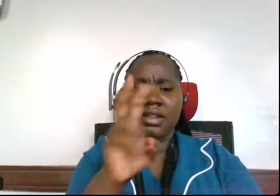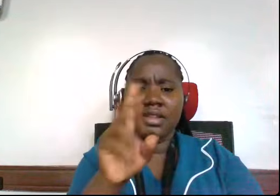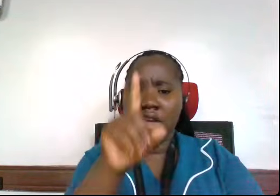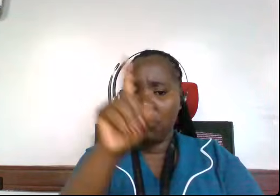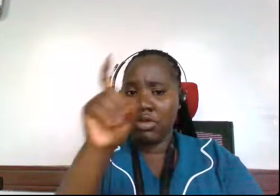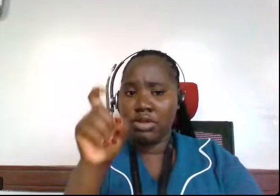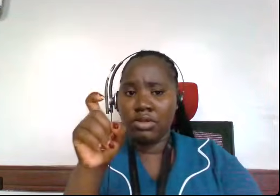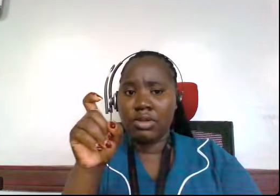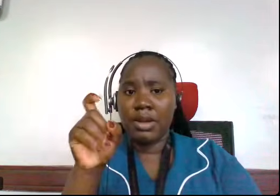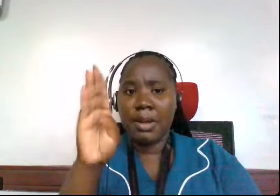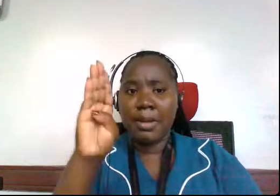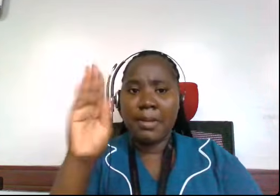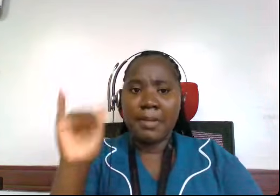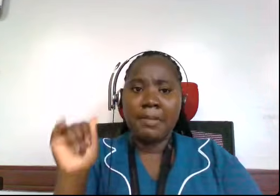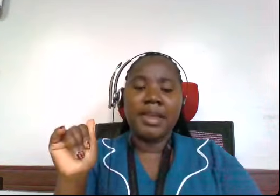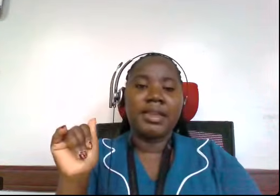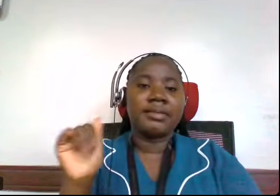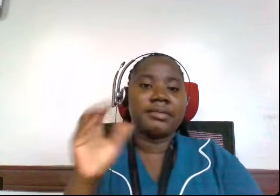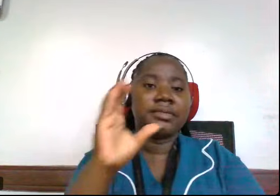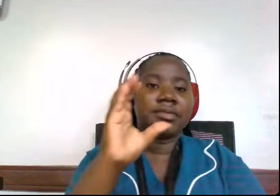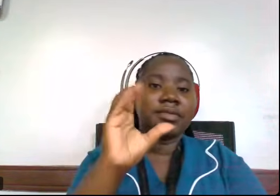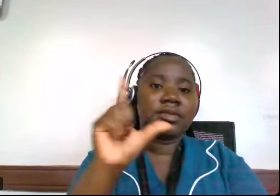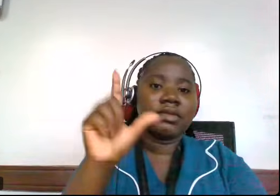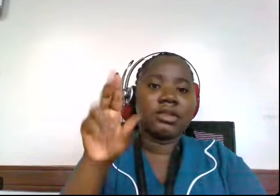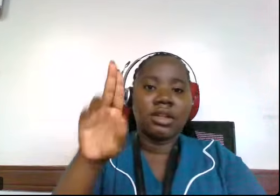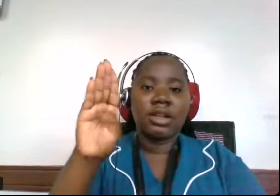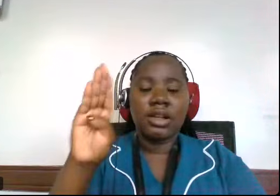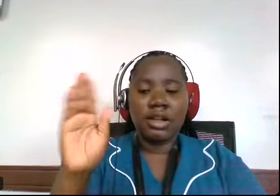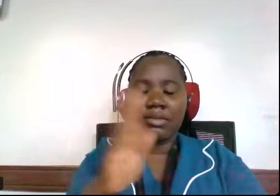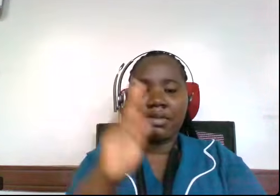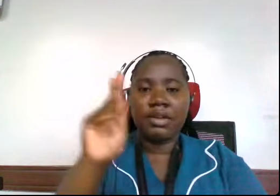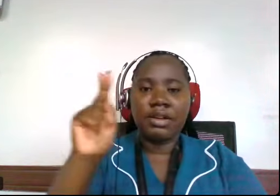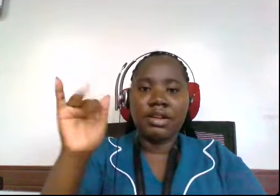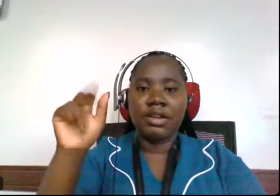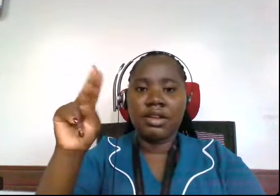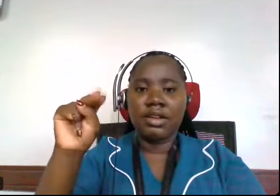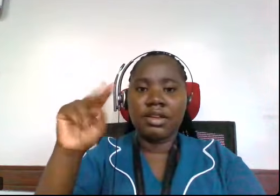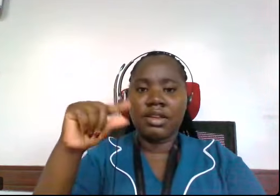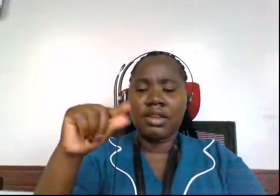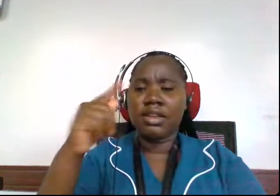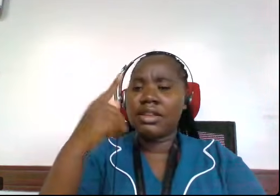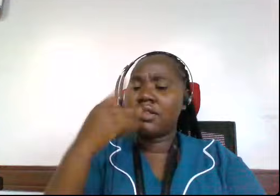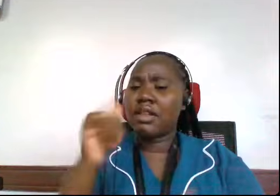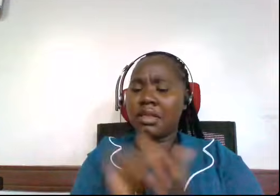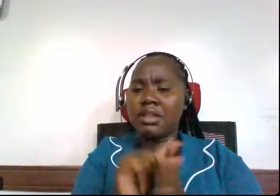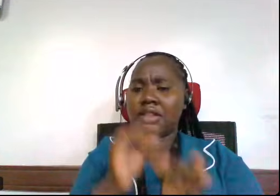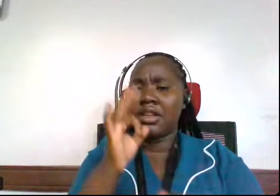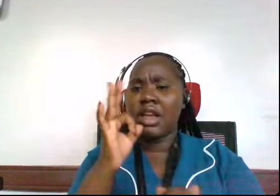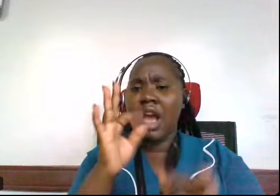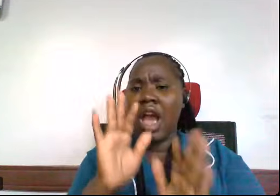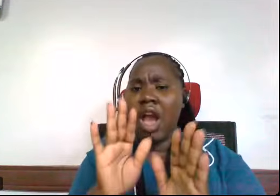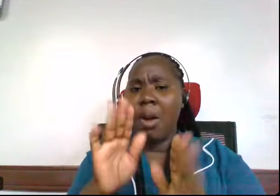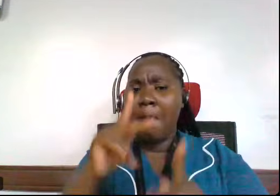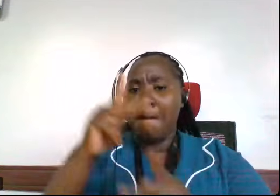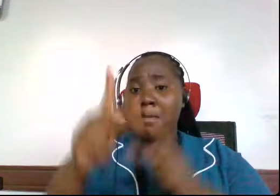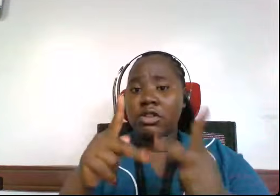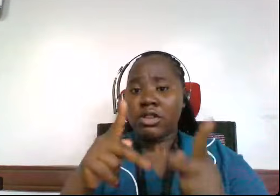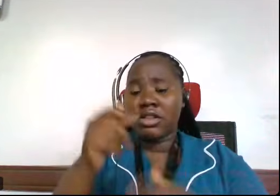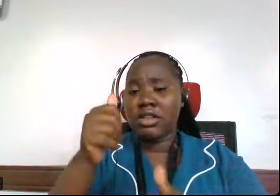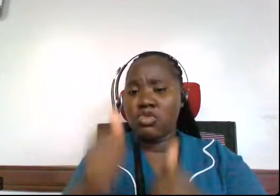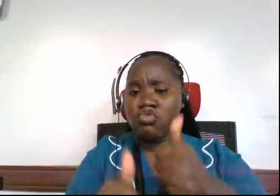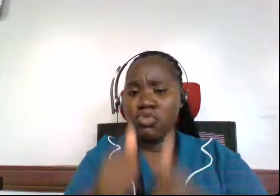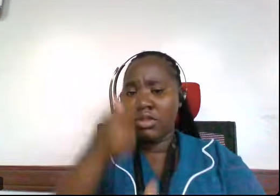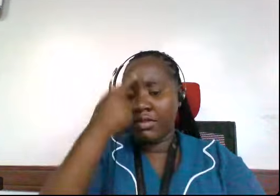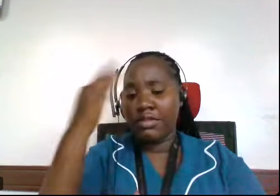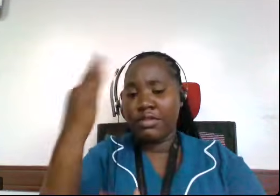here by Glad King. What is the process of filing a return for someone who has penalties for over 2 years?